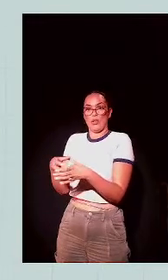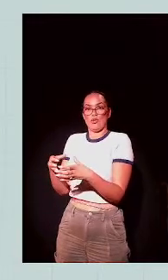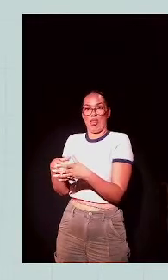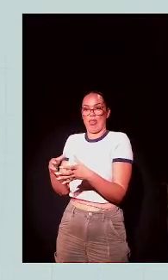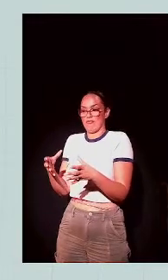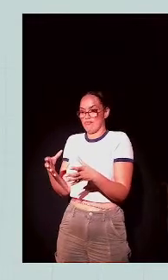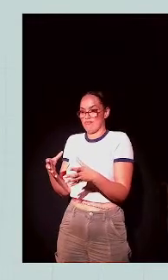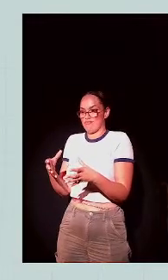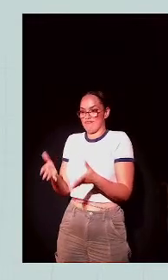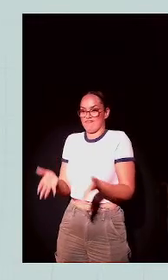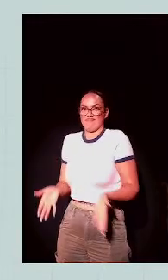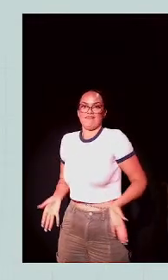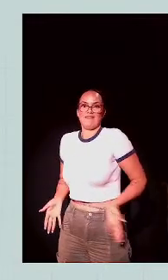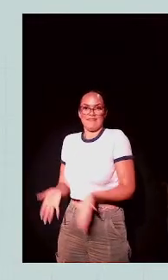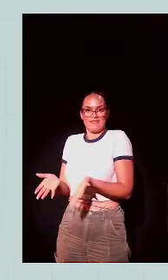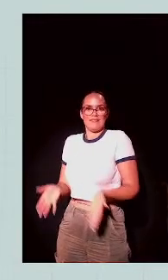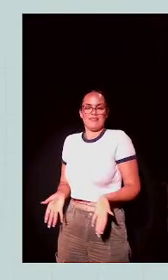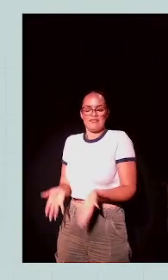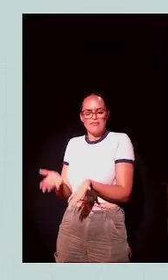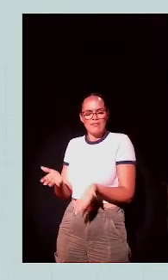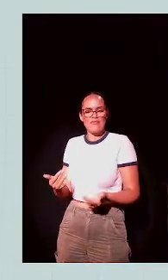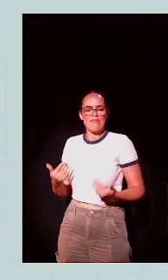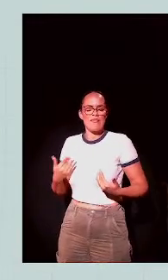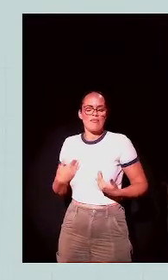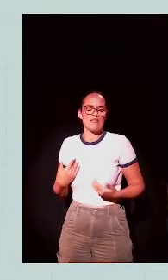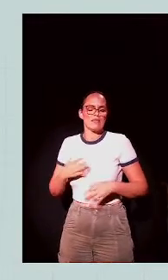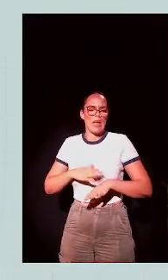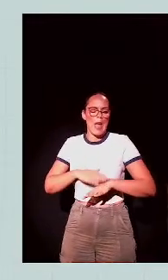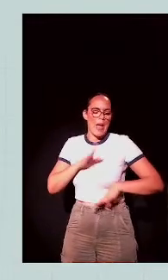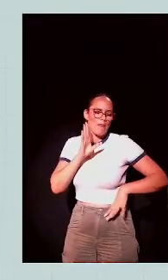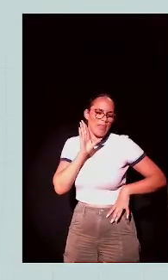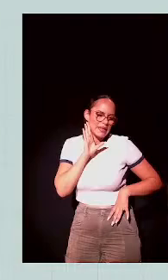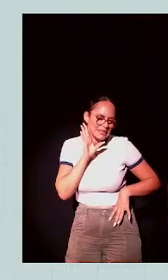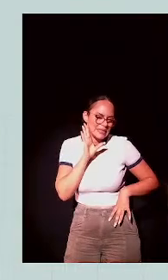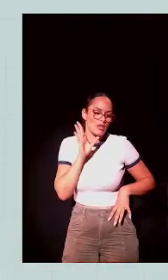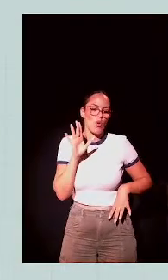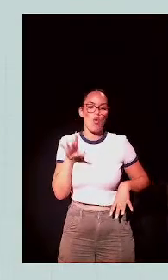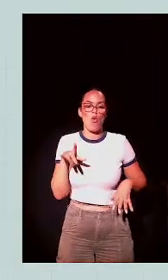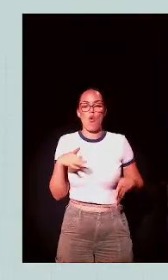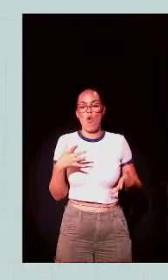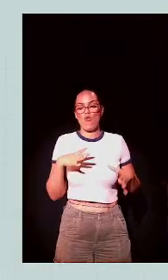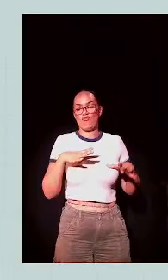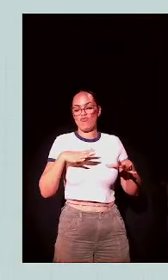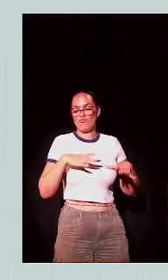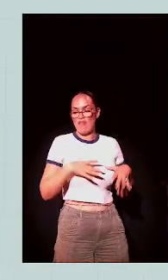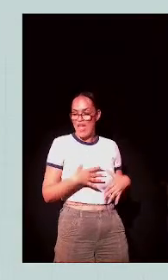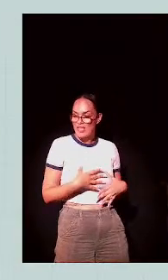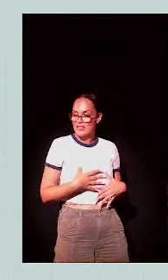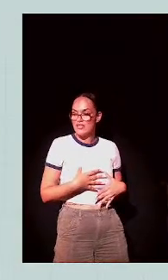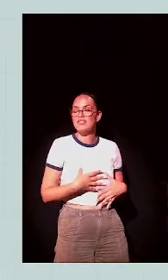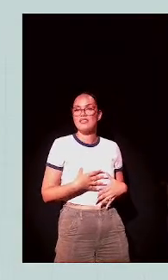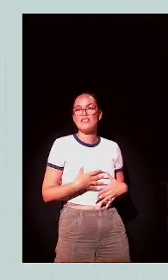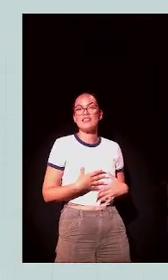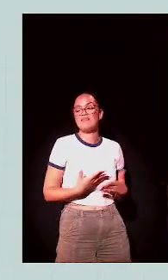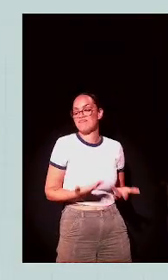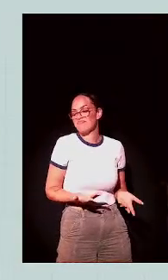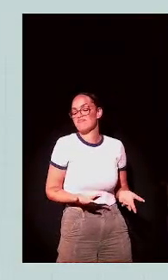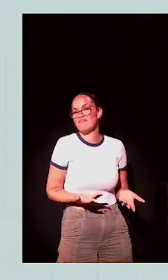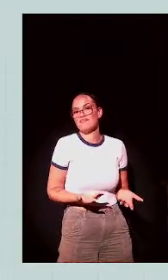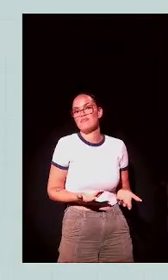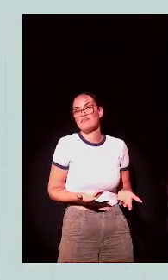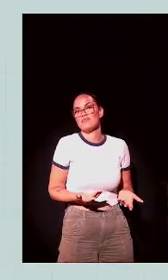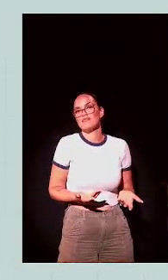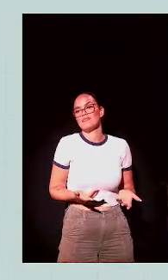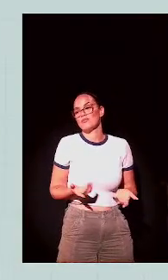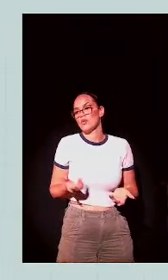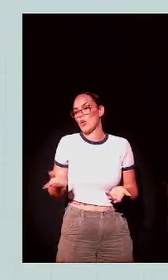work, and it giving you time to listen and maybe to rest if that's needed as well, while you take in